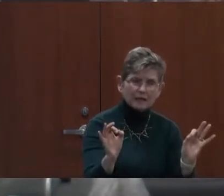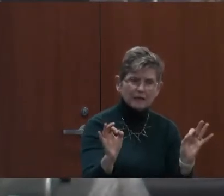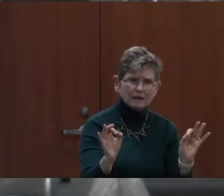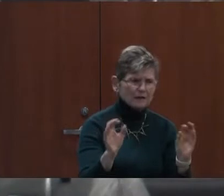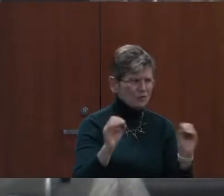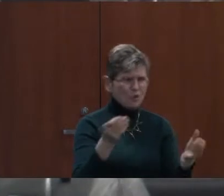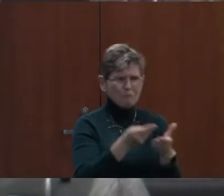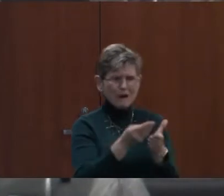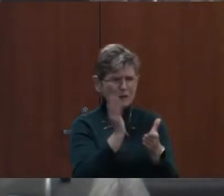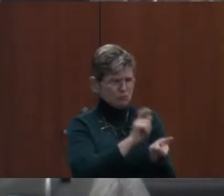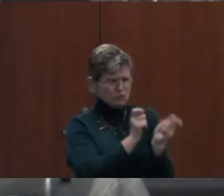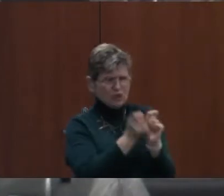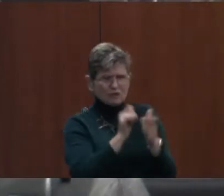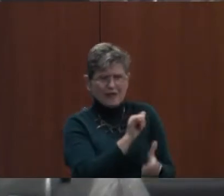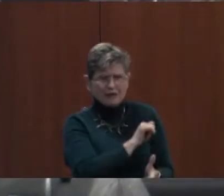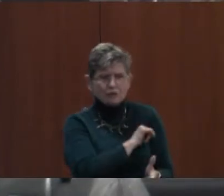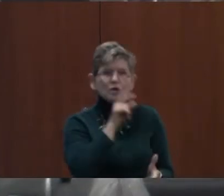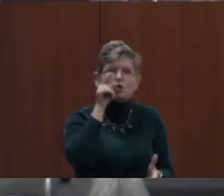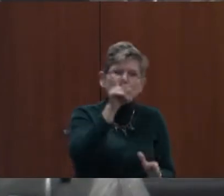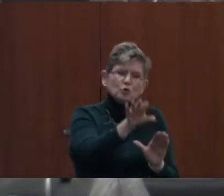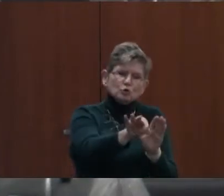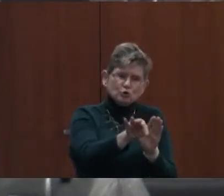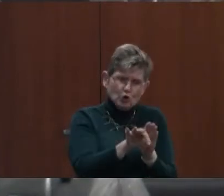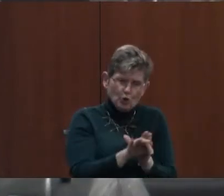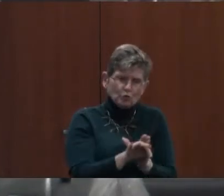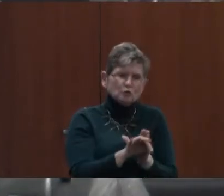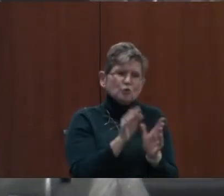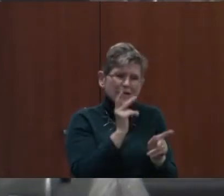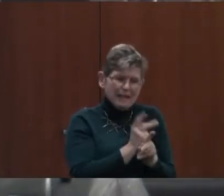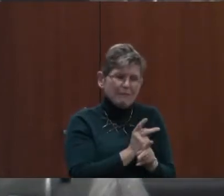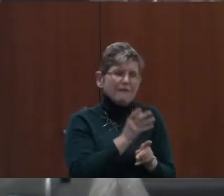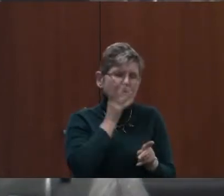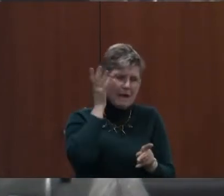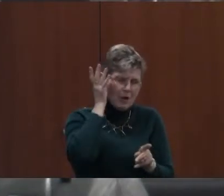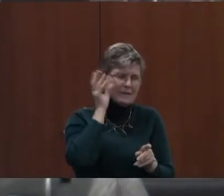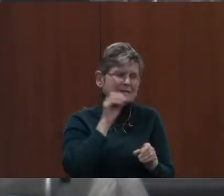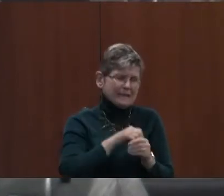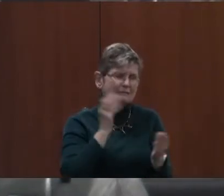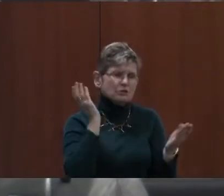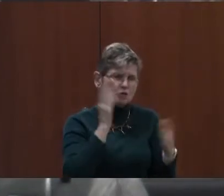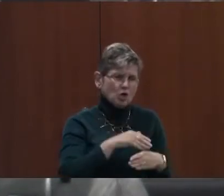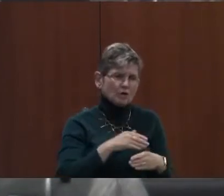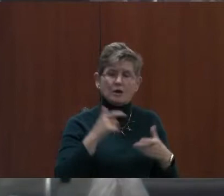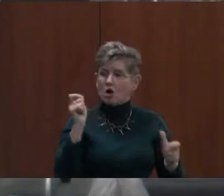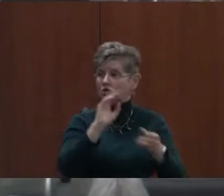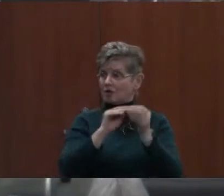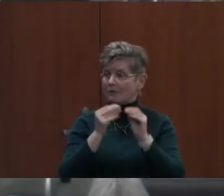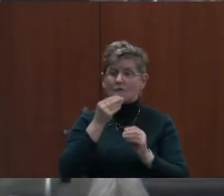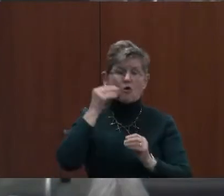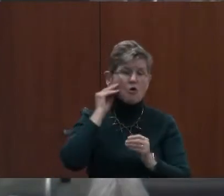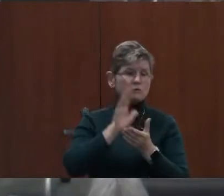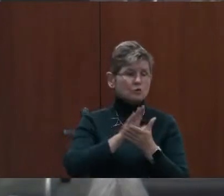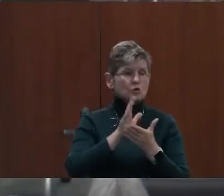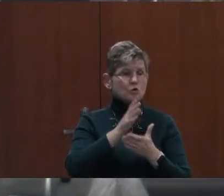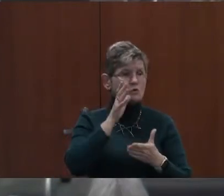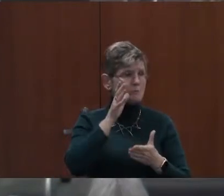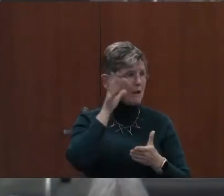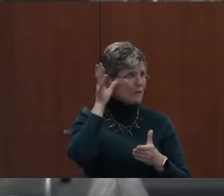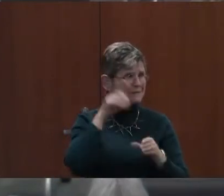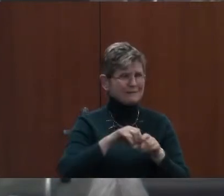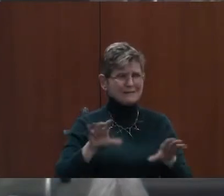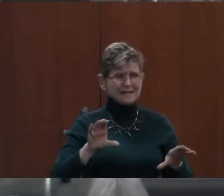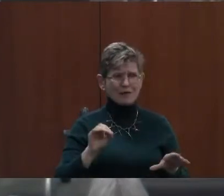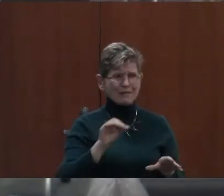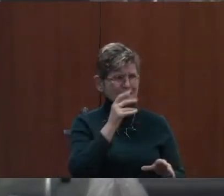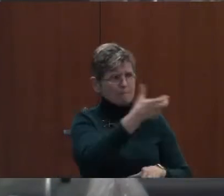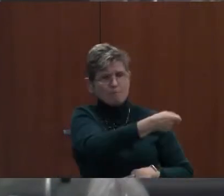money was going to change that attitude. You chose to keep parents in the dark. The large number of homeschooling families in this county, none of them pulled their kids out of school because they